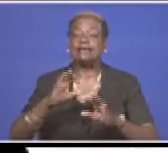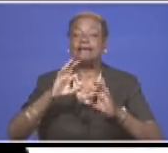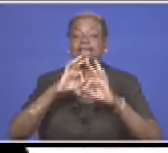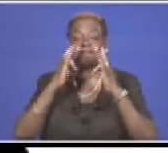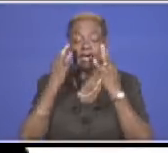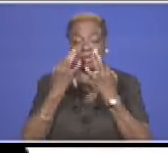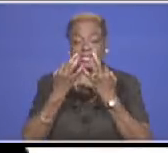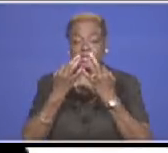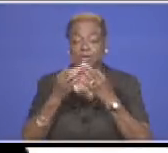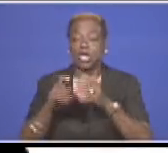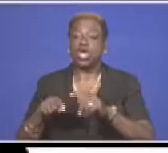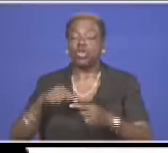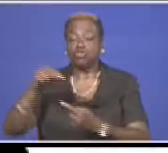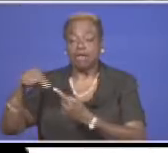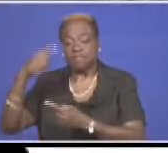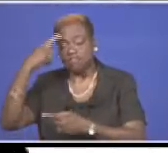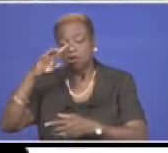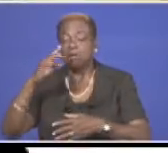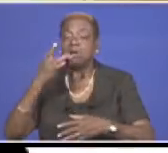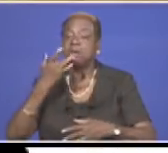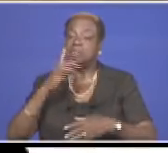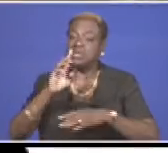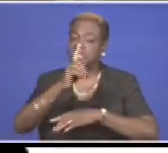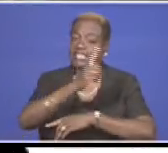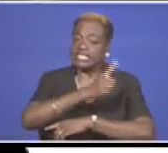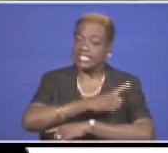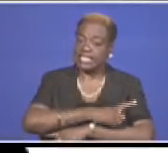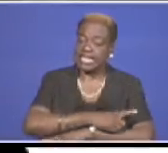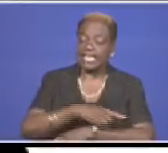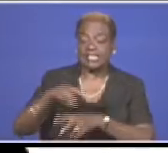for birthdays, private events, Christmas parties,